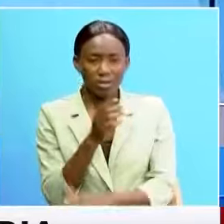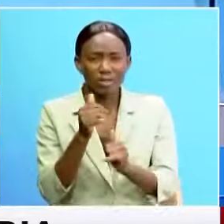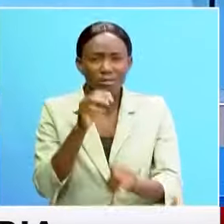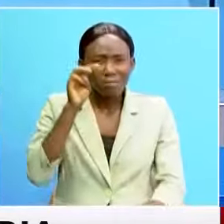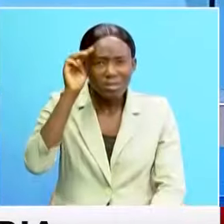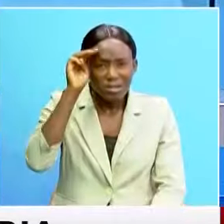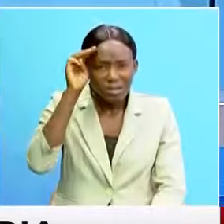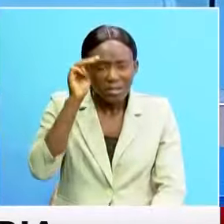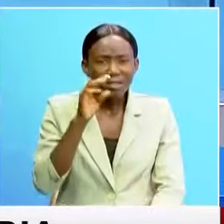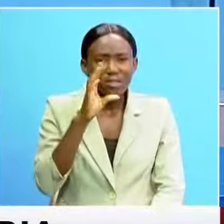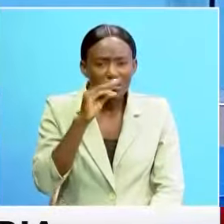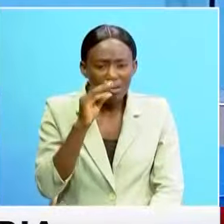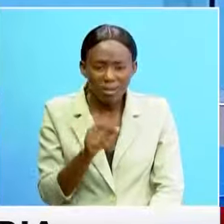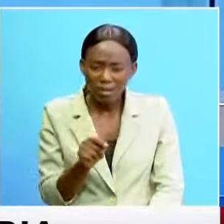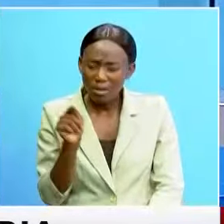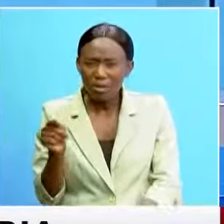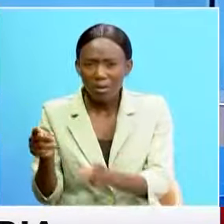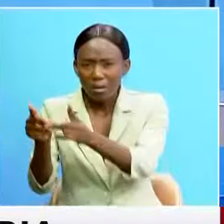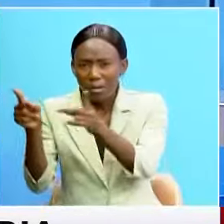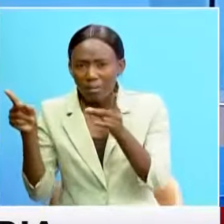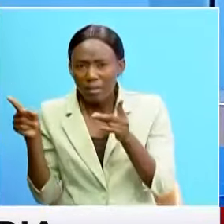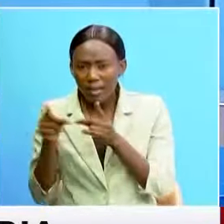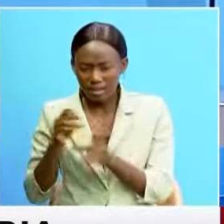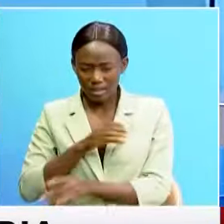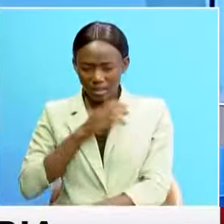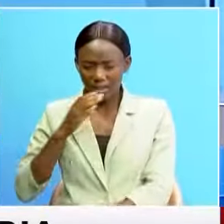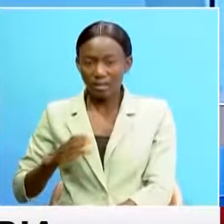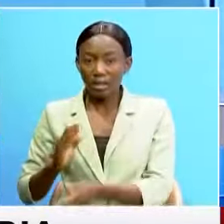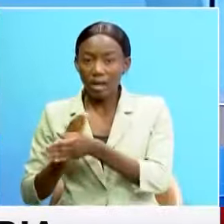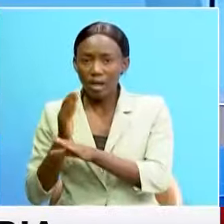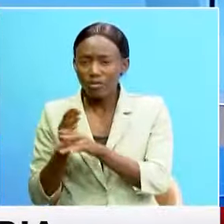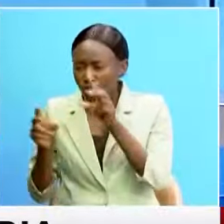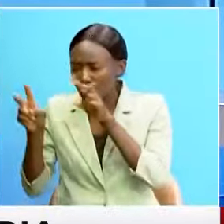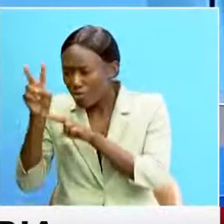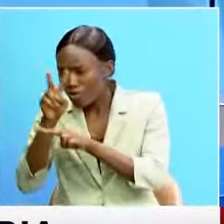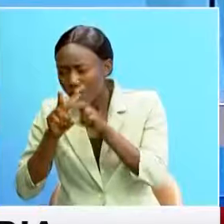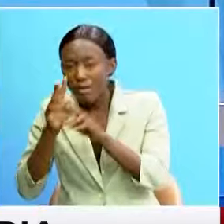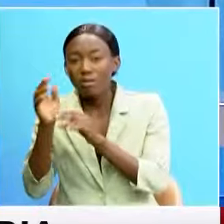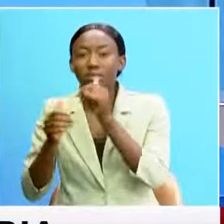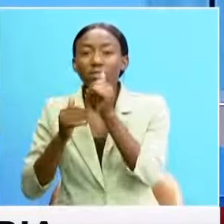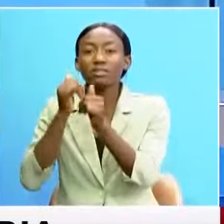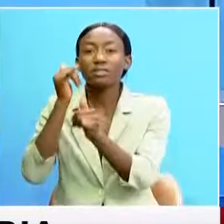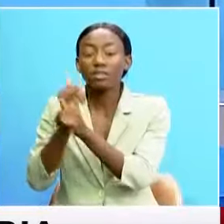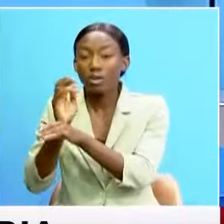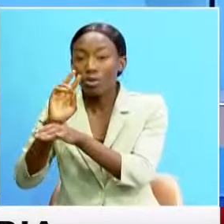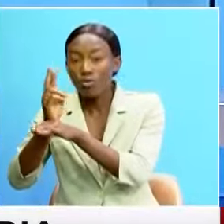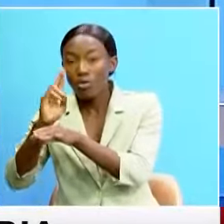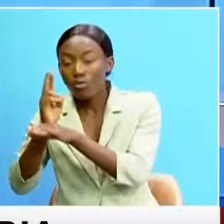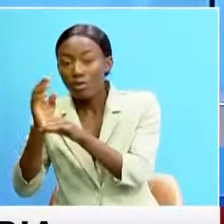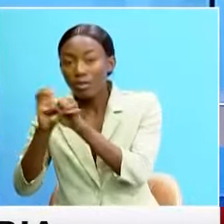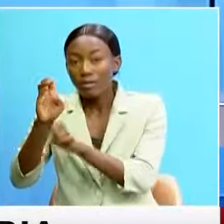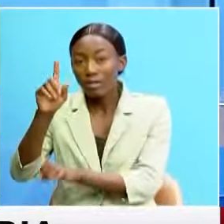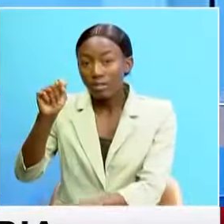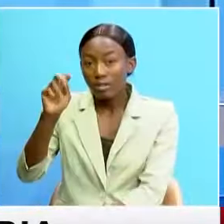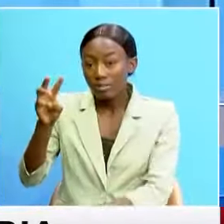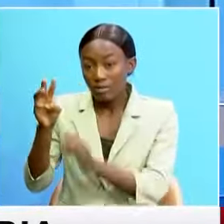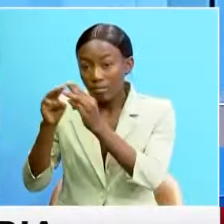was speaking in Beijing, China, after touring the 2024 Beijing International Radio and Television